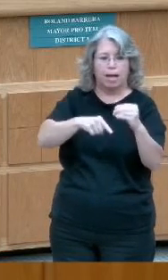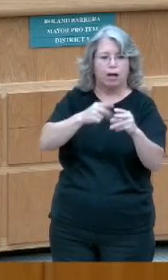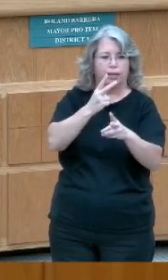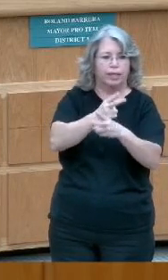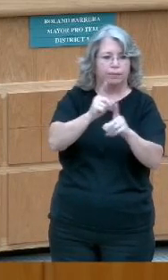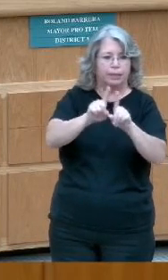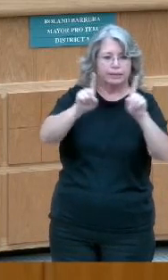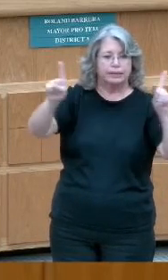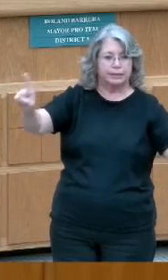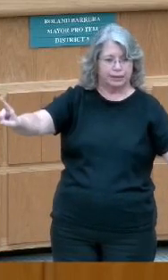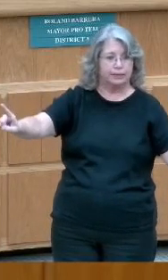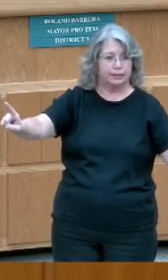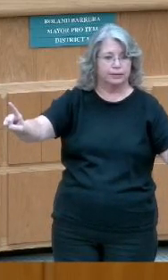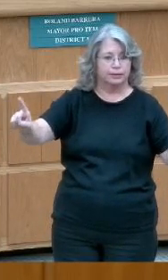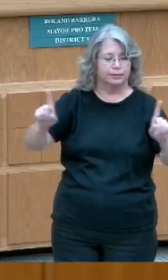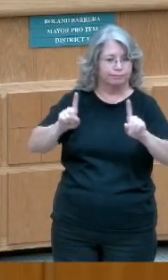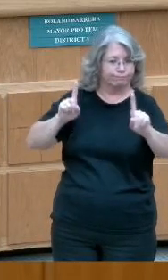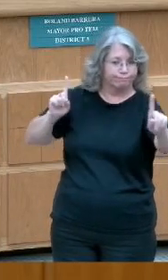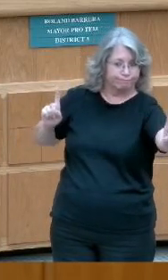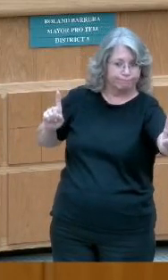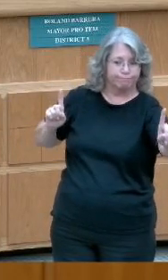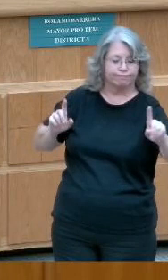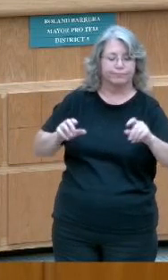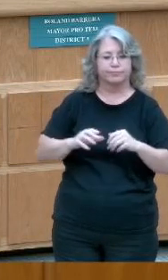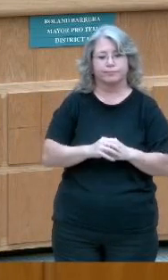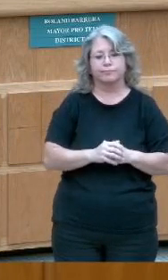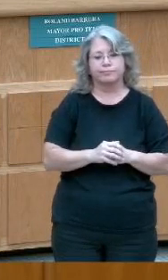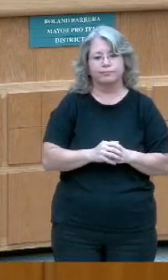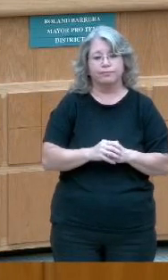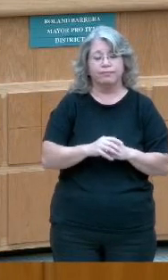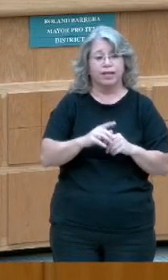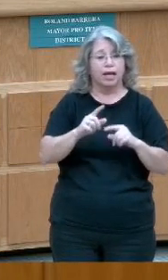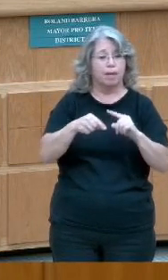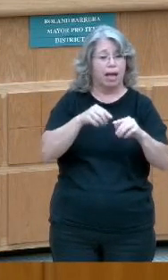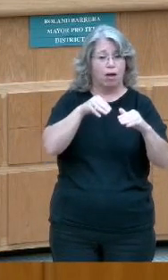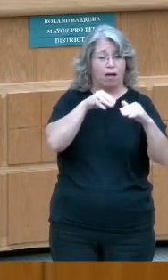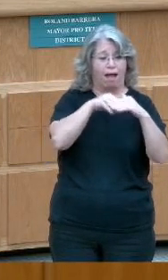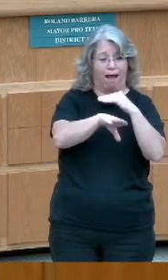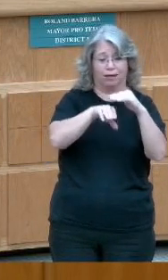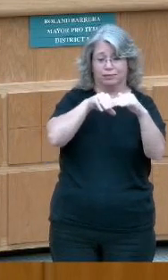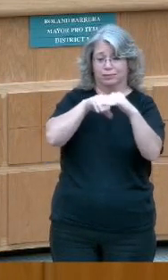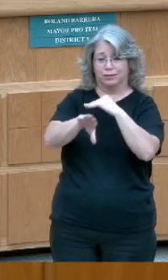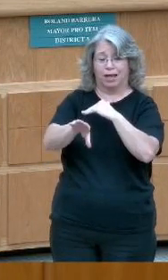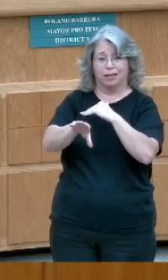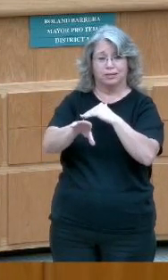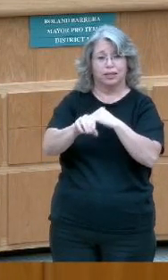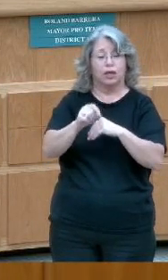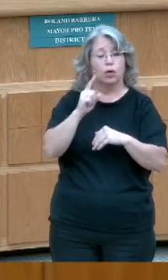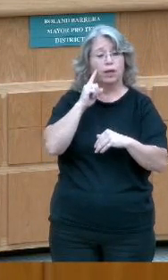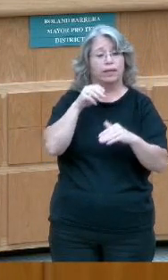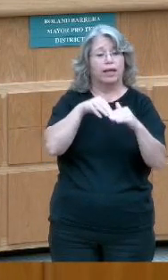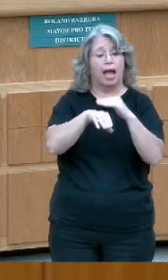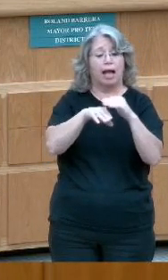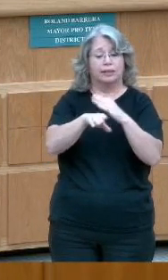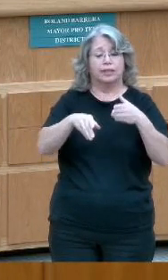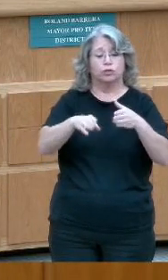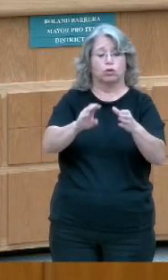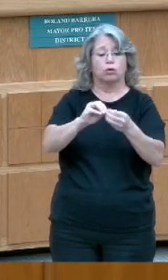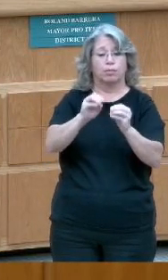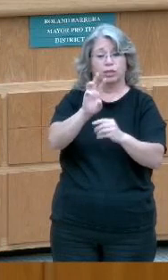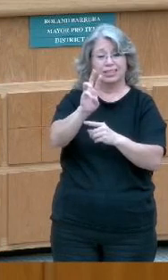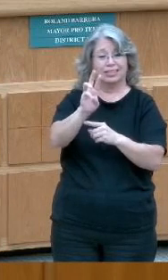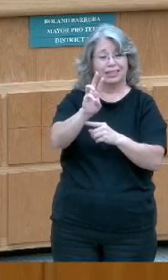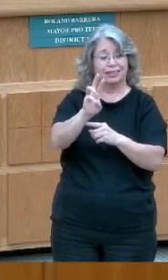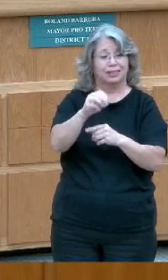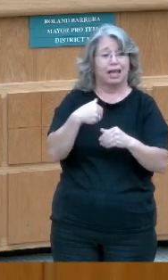the patrol question. And then on the access, we really think that Access Road 6 has a lot of potential, but it